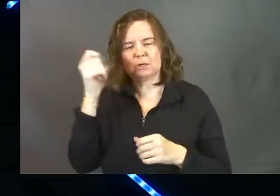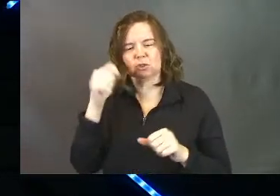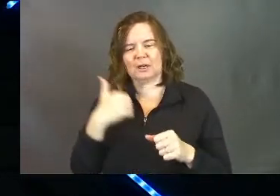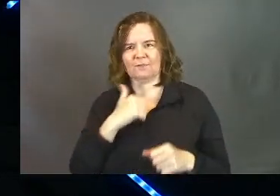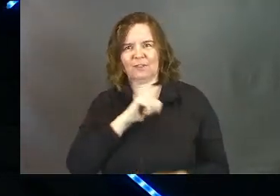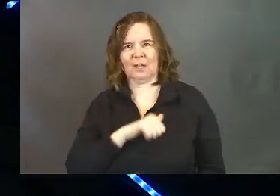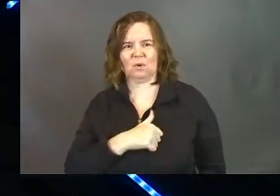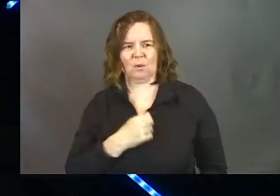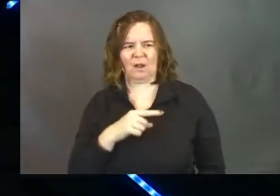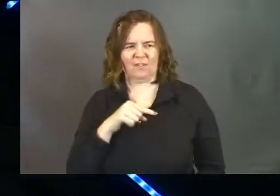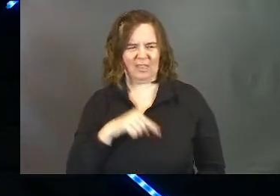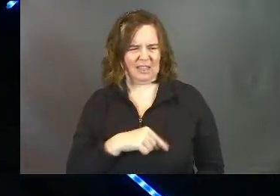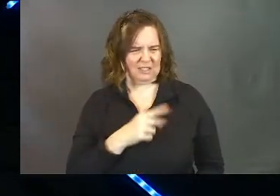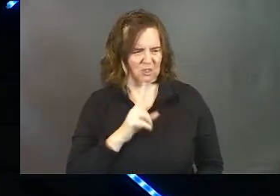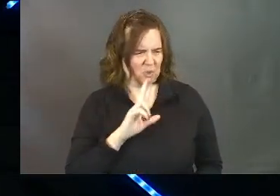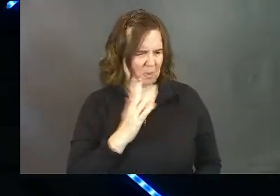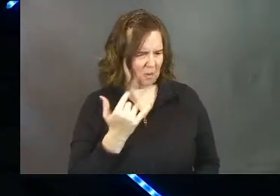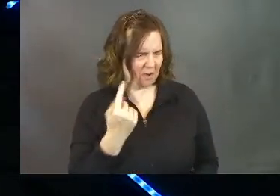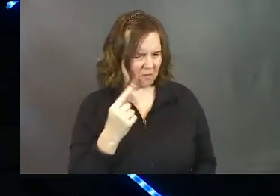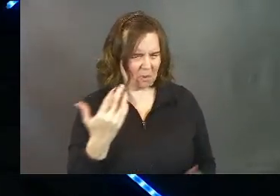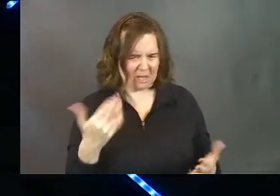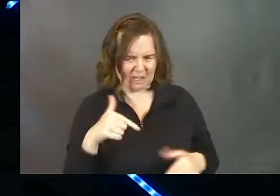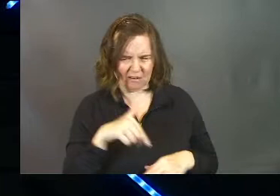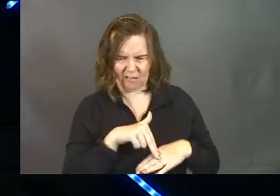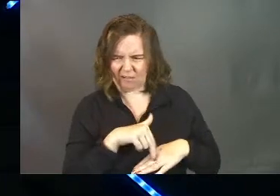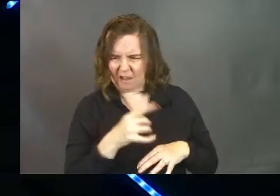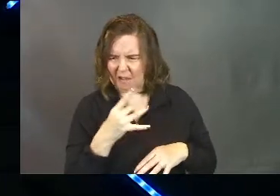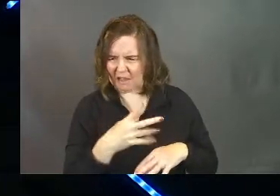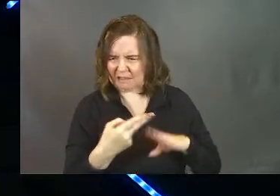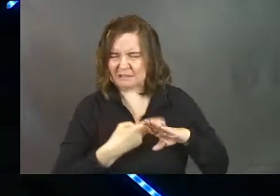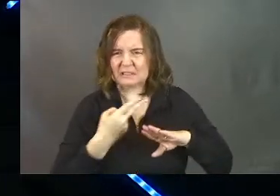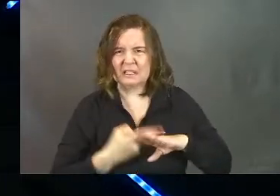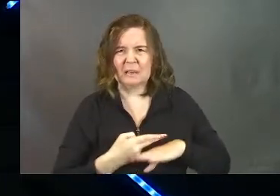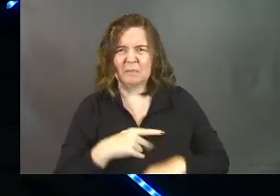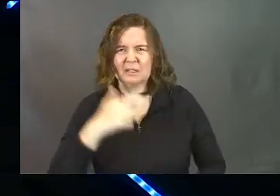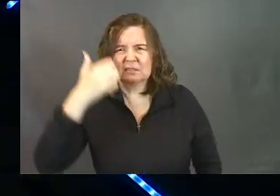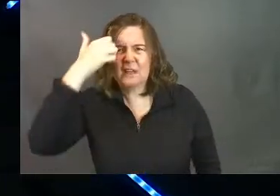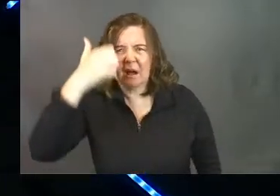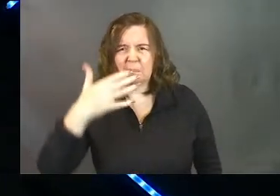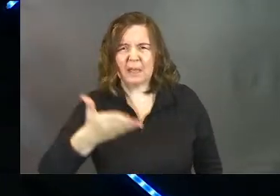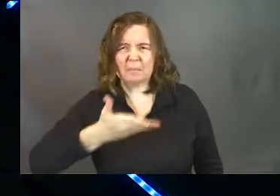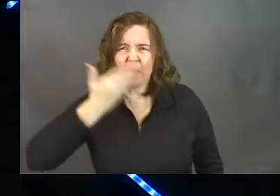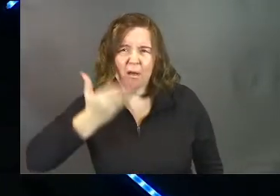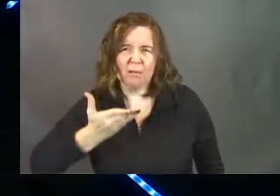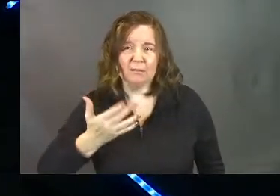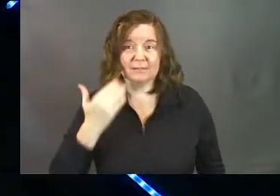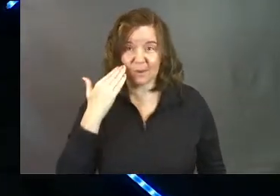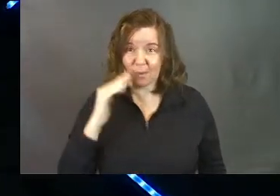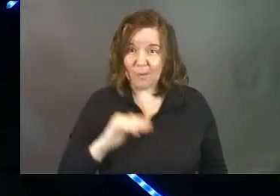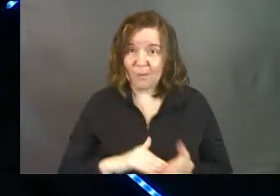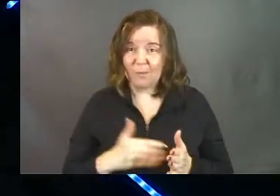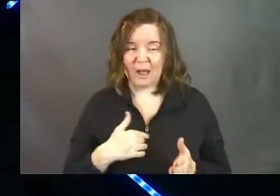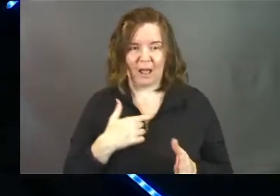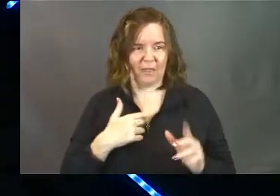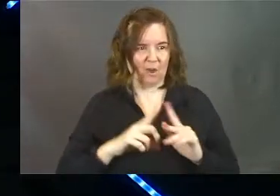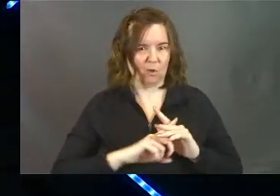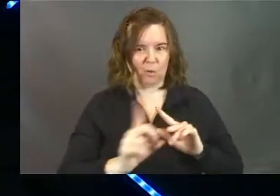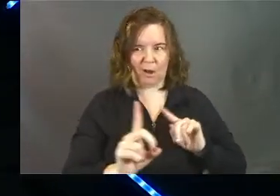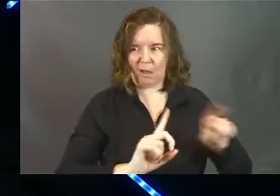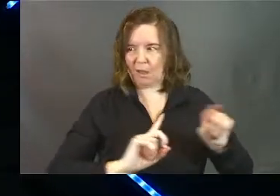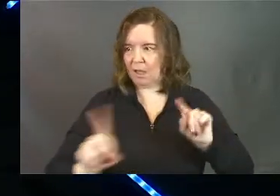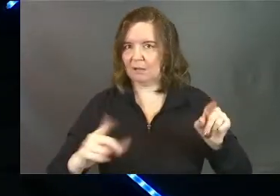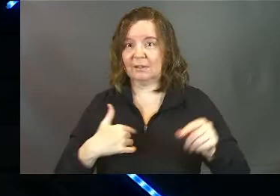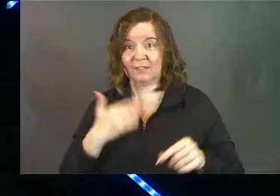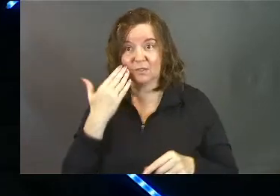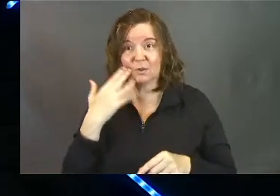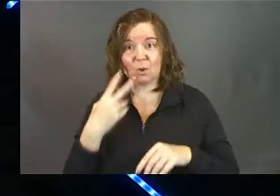the attitude of, this is stupid. I hate these sheep. They're dumb. They smell, you know, and they're running off. Like sheep,